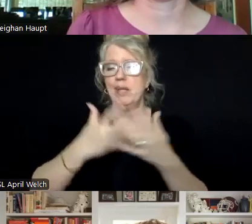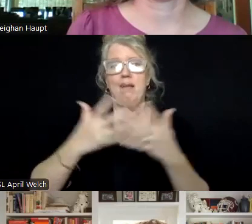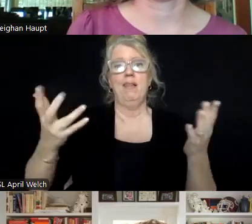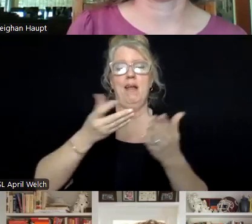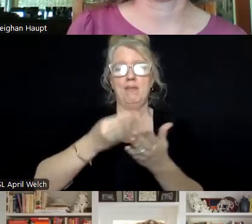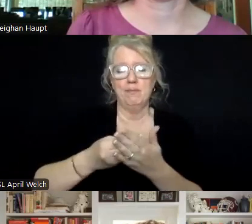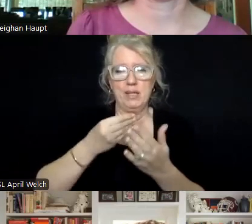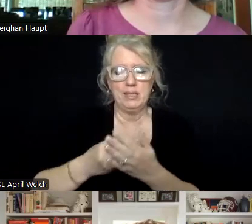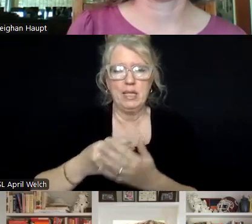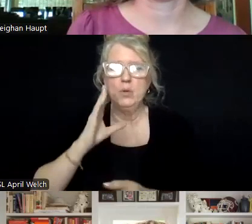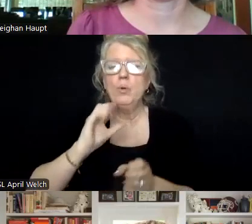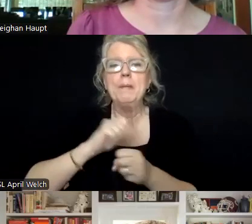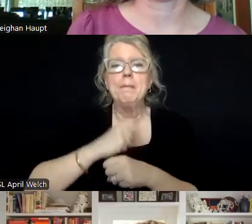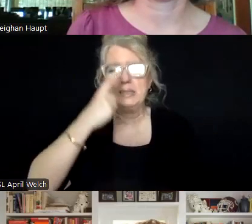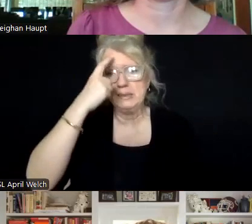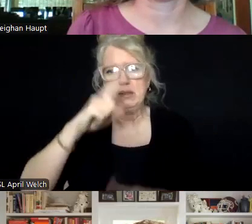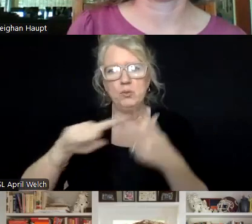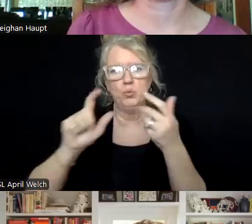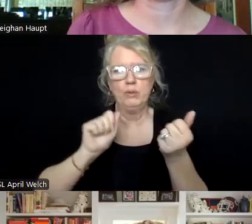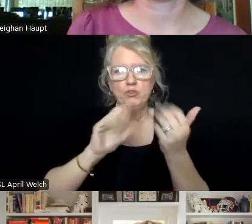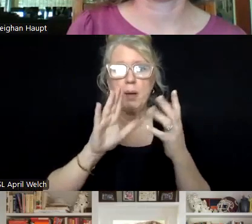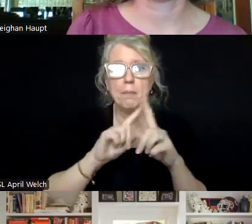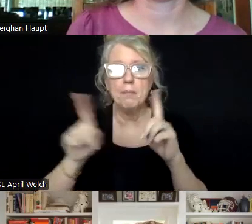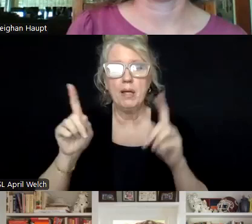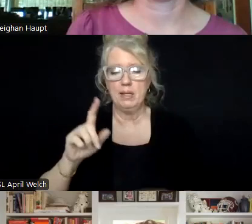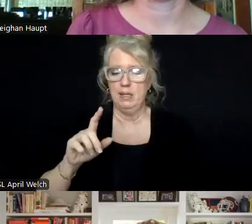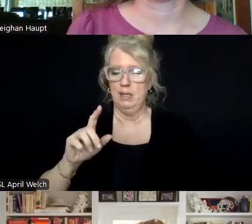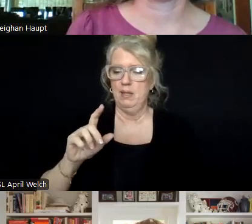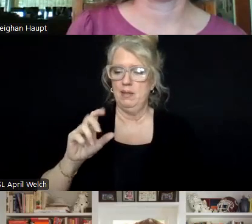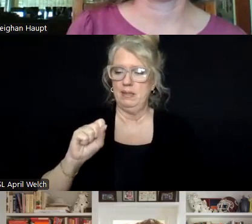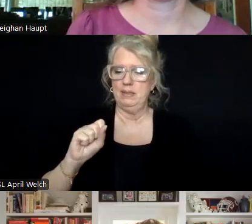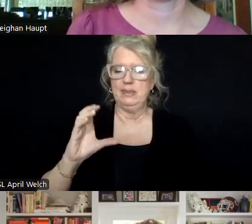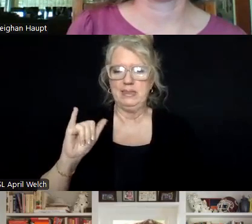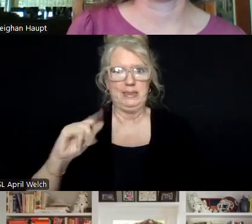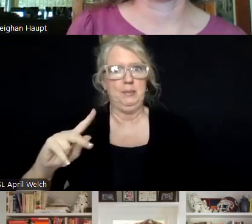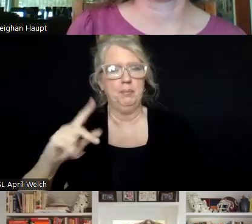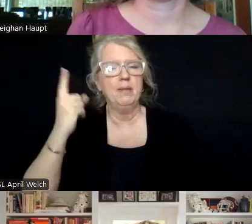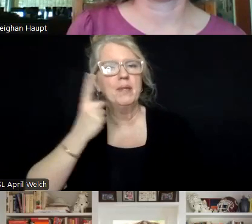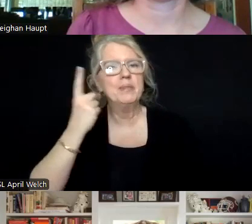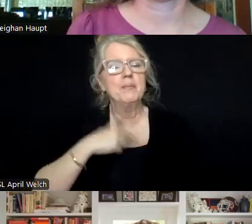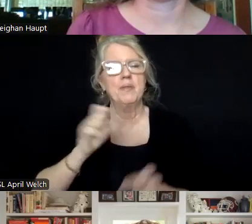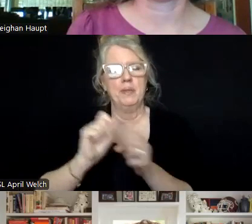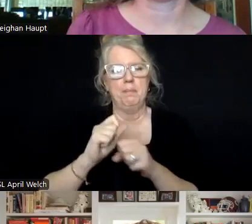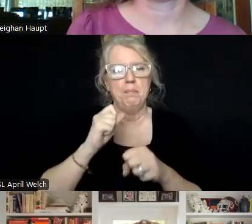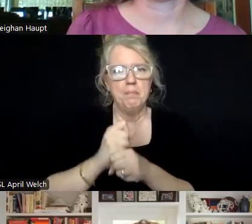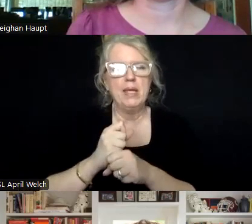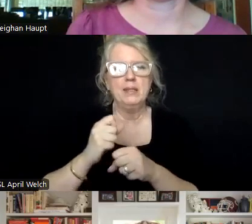would obviously make sense to address that, but this Byrne SCIP funds can be something that makes